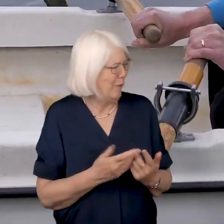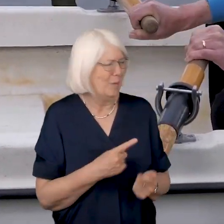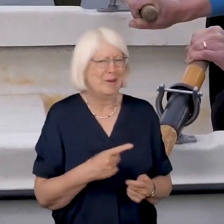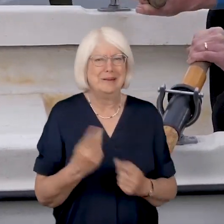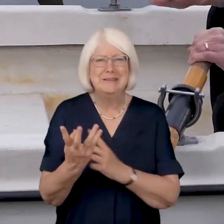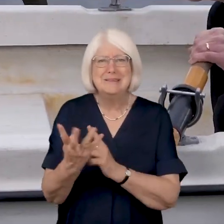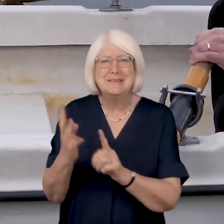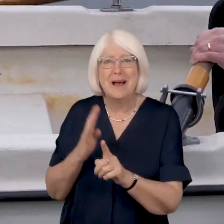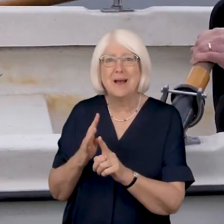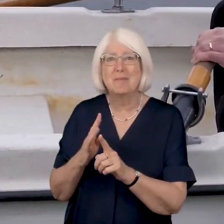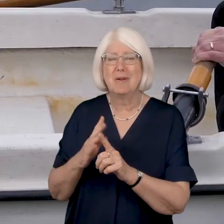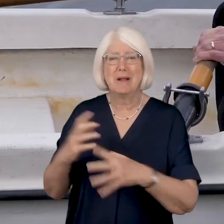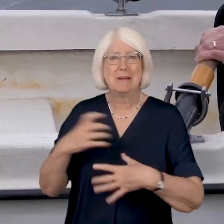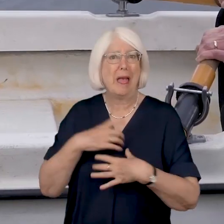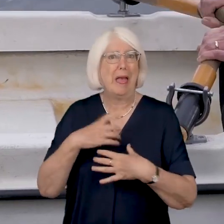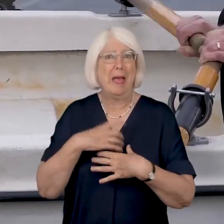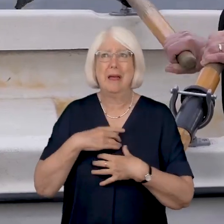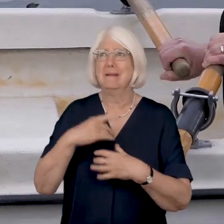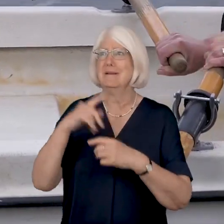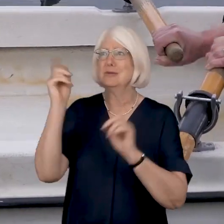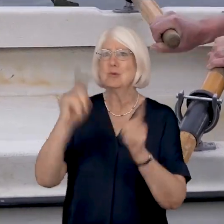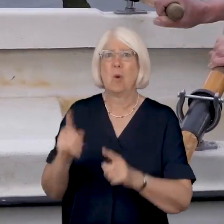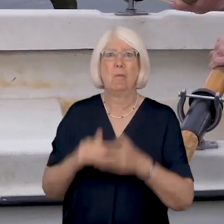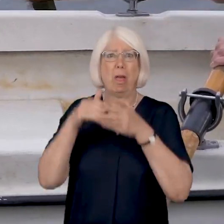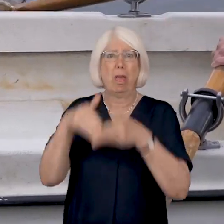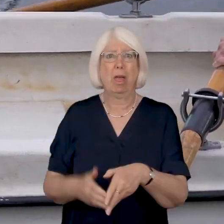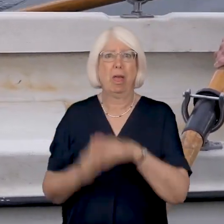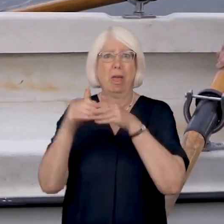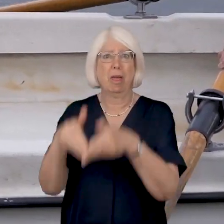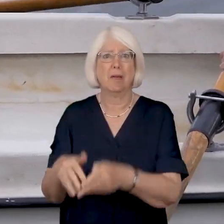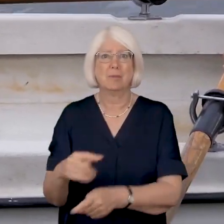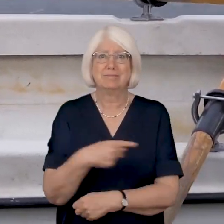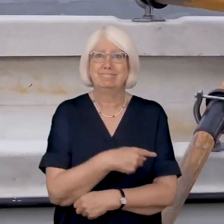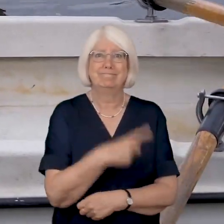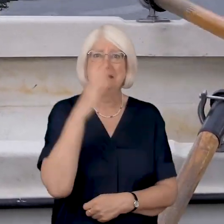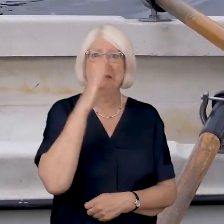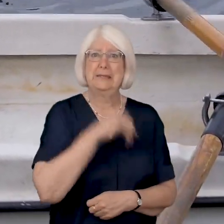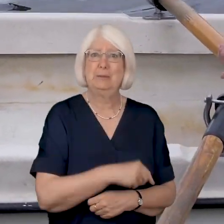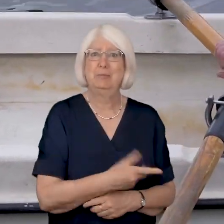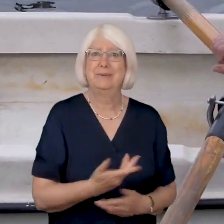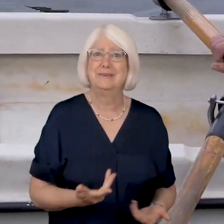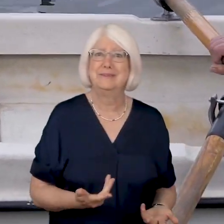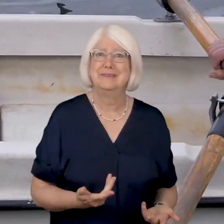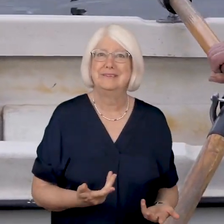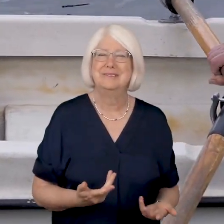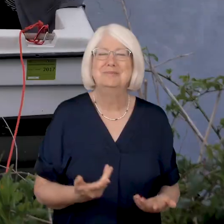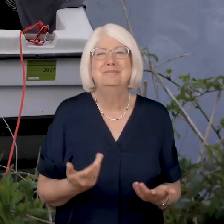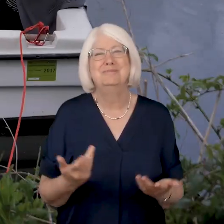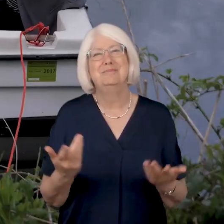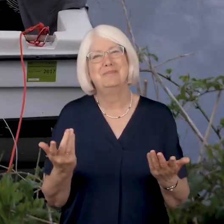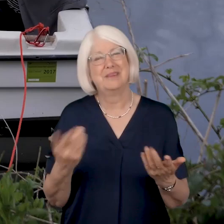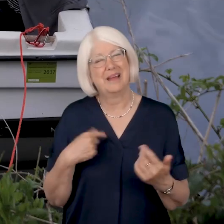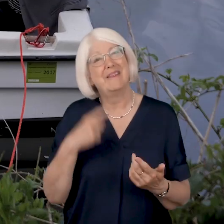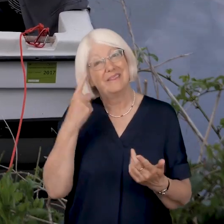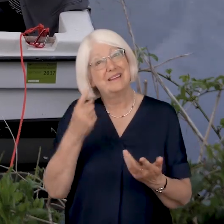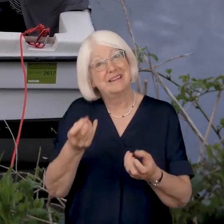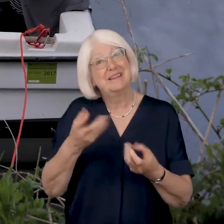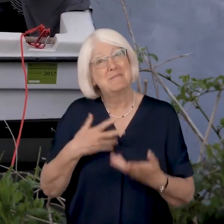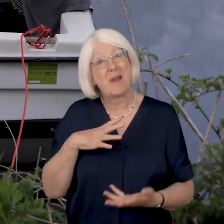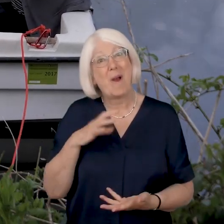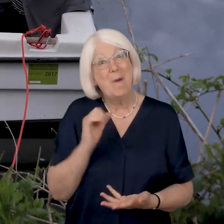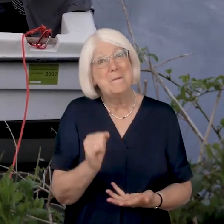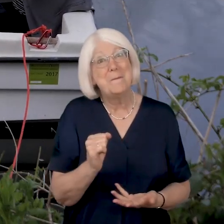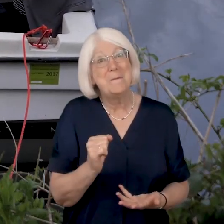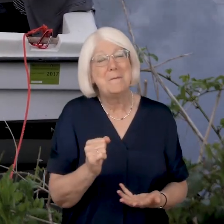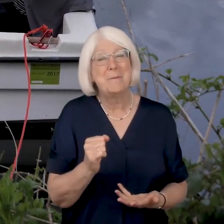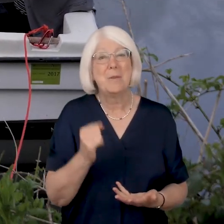are terrified and there's a storm raging on, and yet he's peacefully asleep. So I think it kind of gives me hope too,